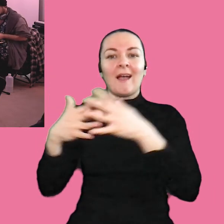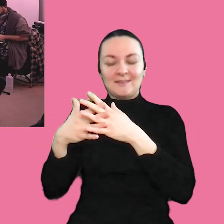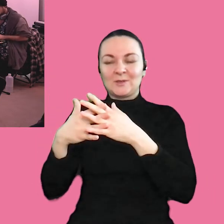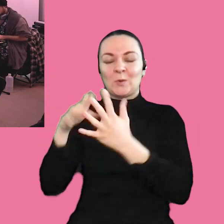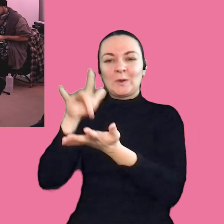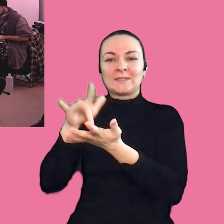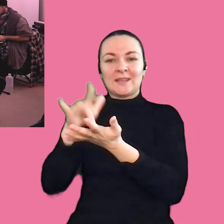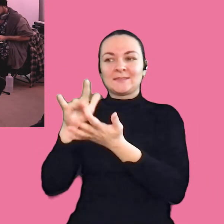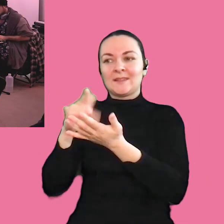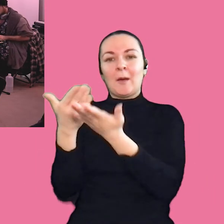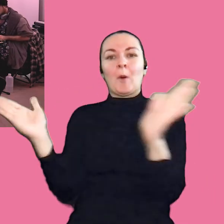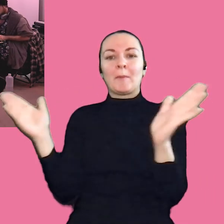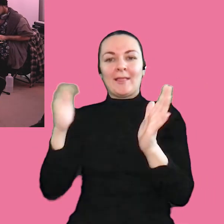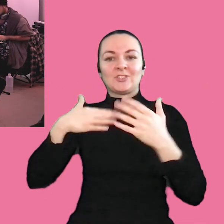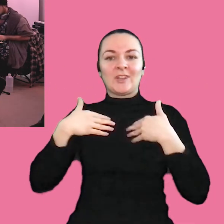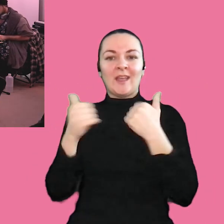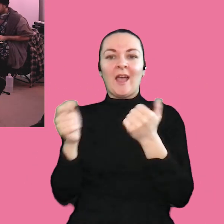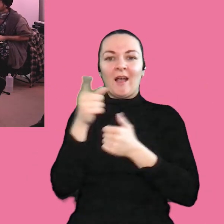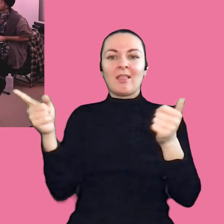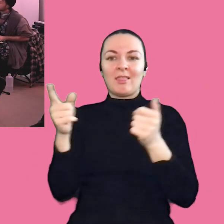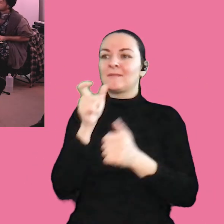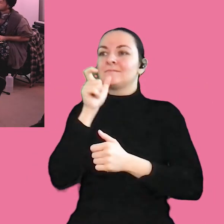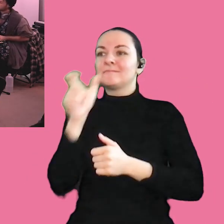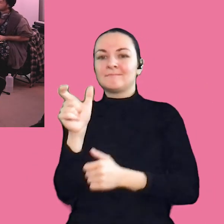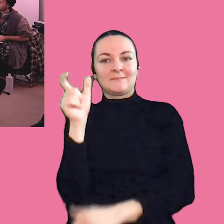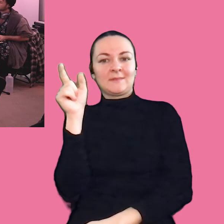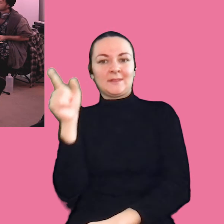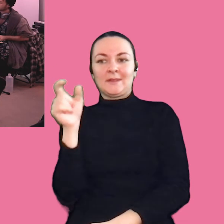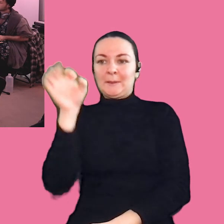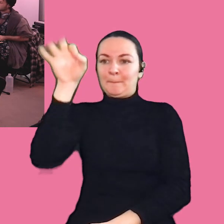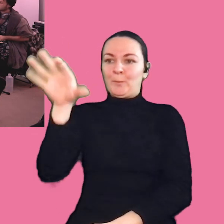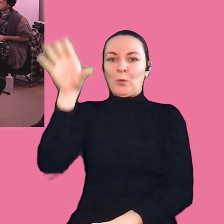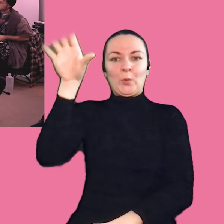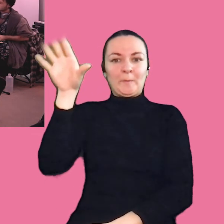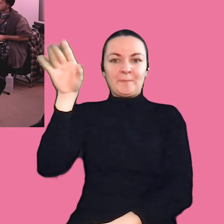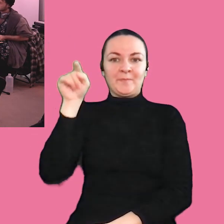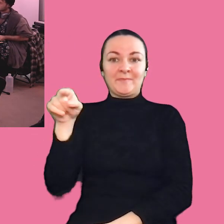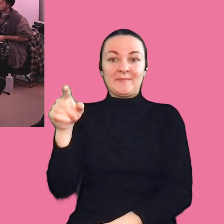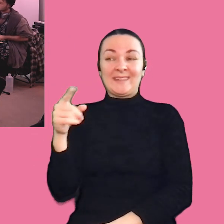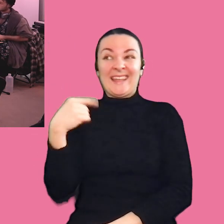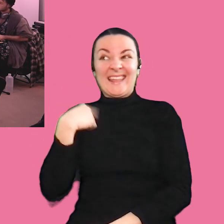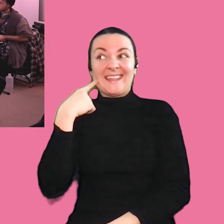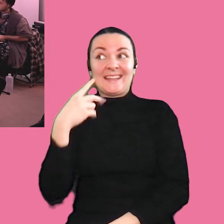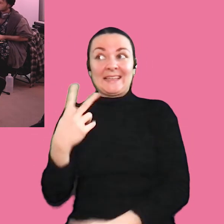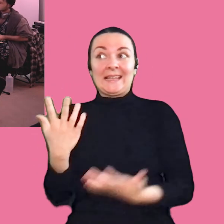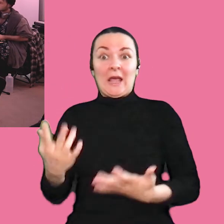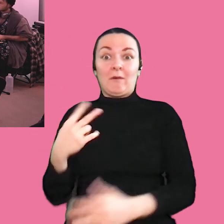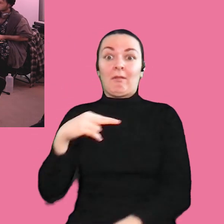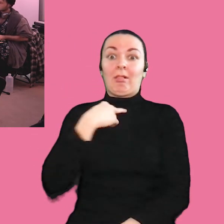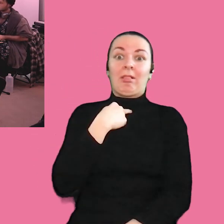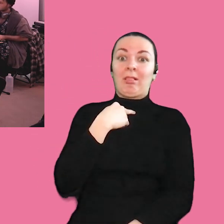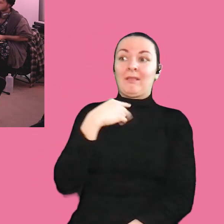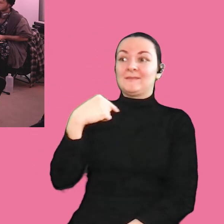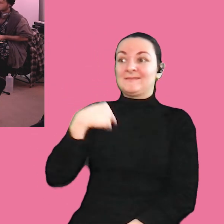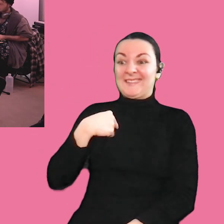Population Health, with the main body they kind of coined the phrase, and they coined it really, although they regret it now because they hate the way